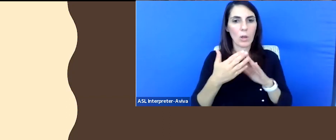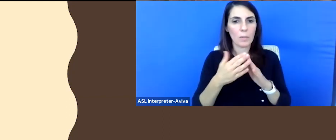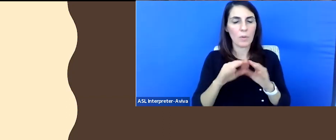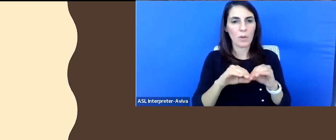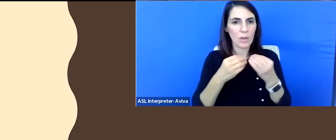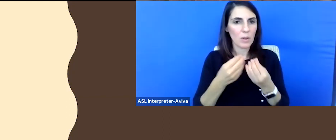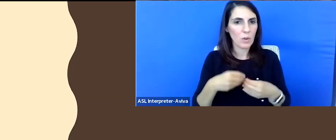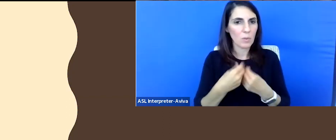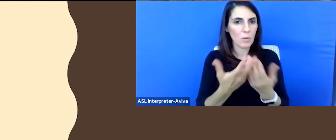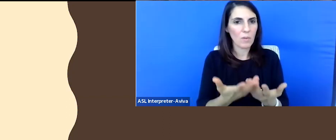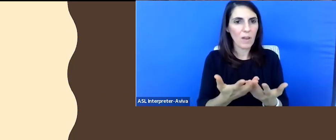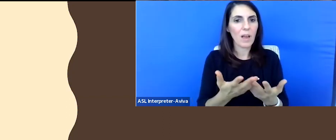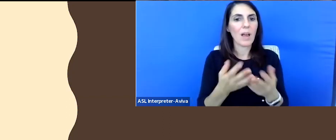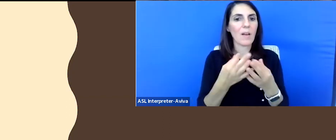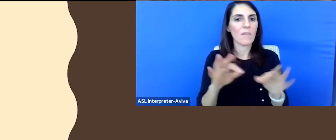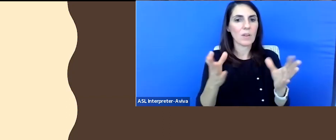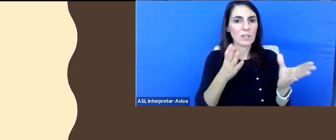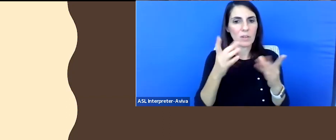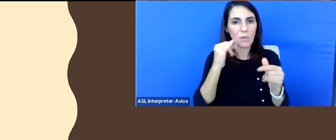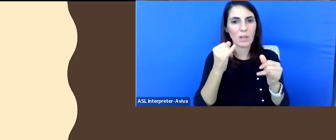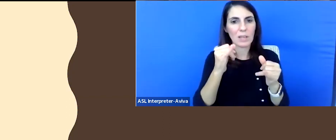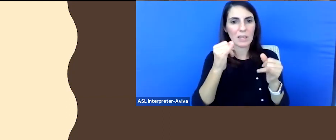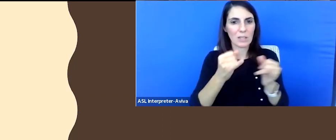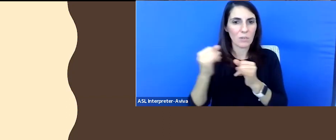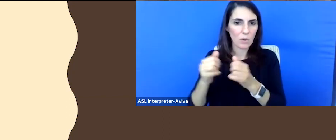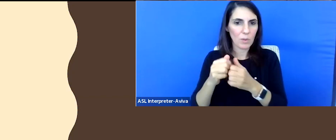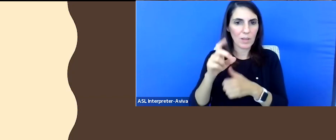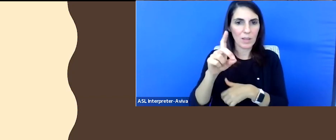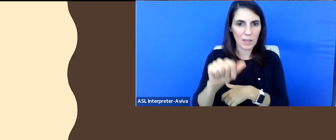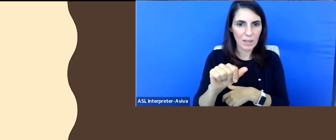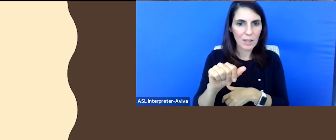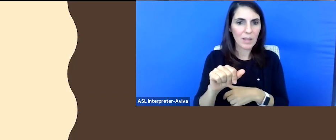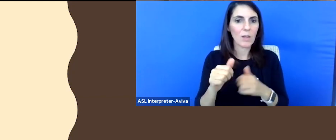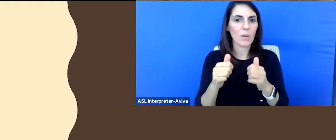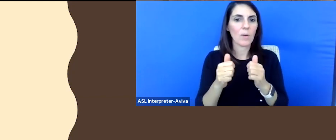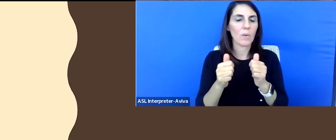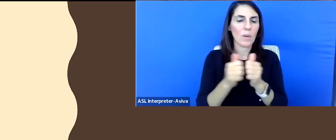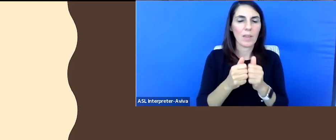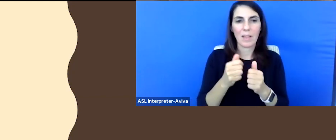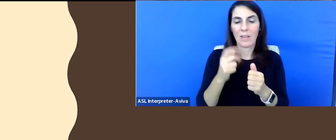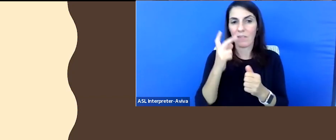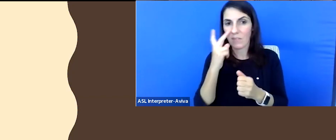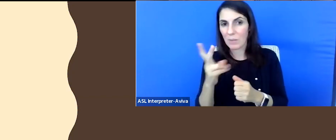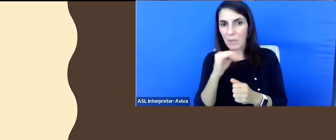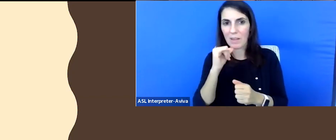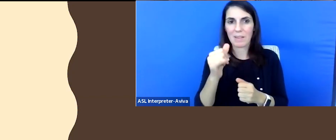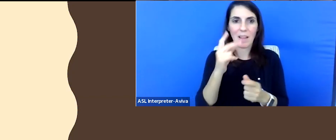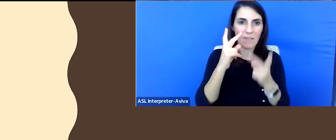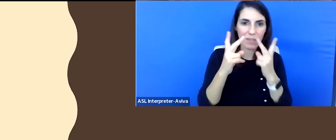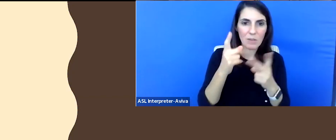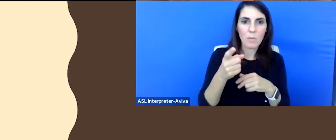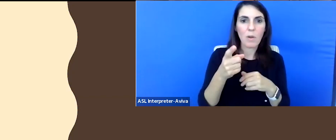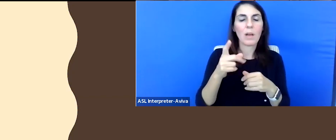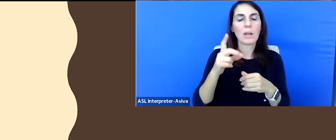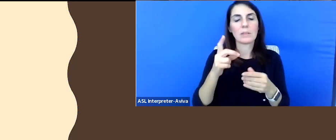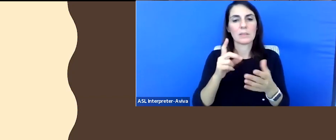free services to individuals with disabilities, including visible and non-visible disabilities. And we also serve all